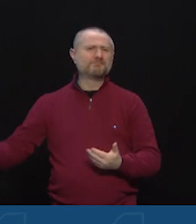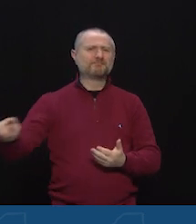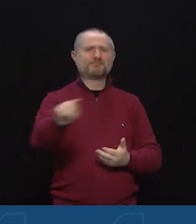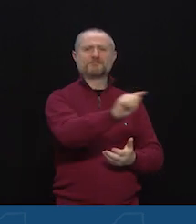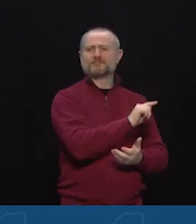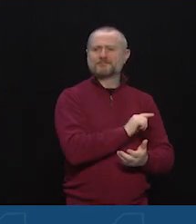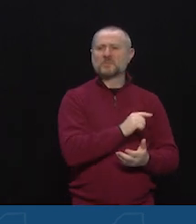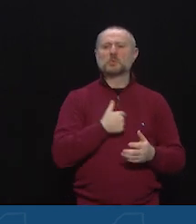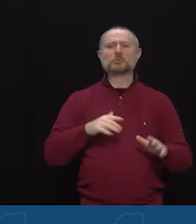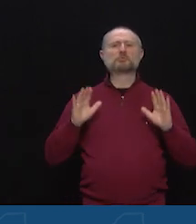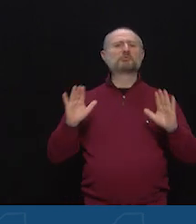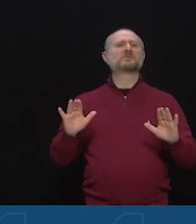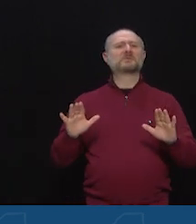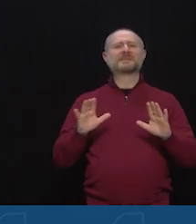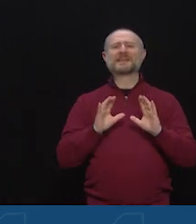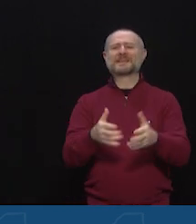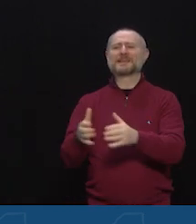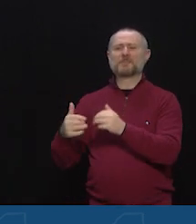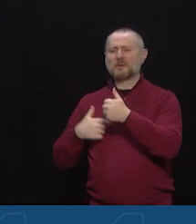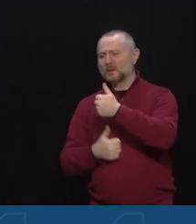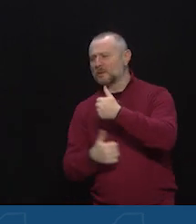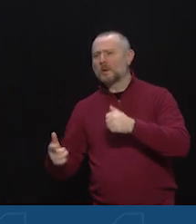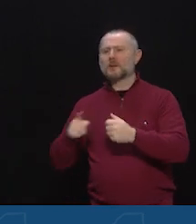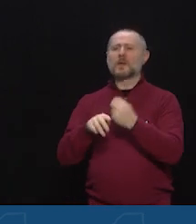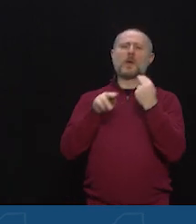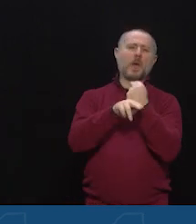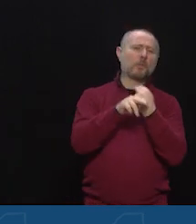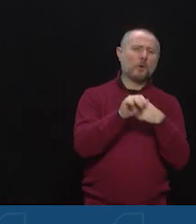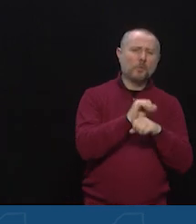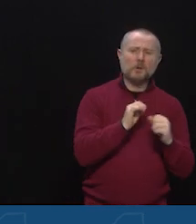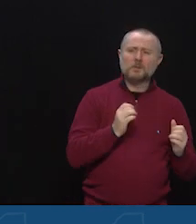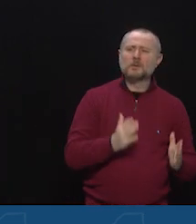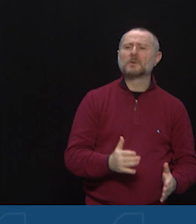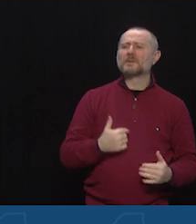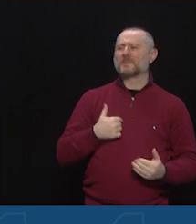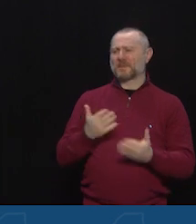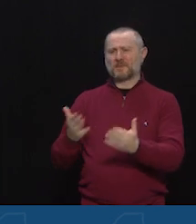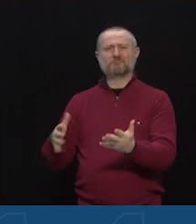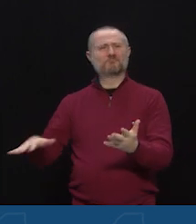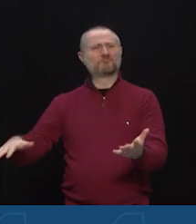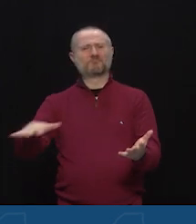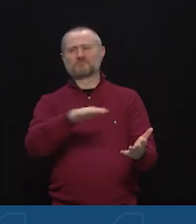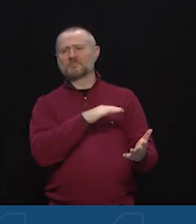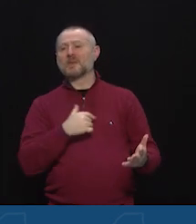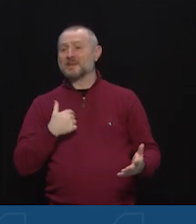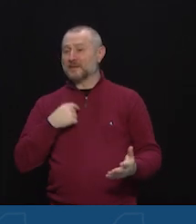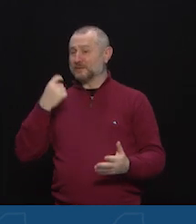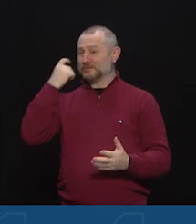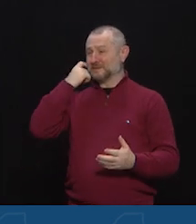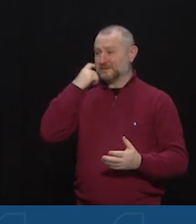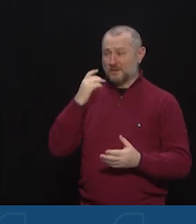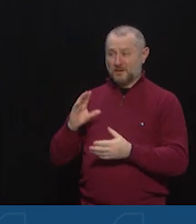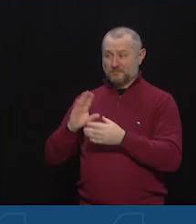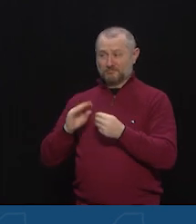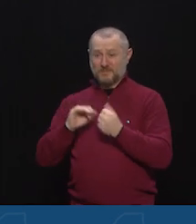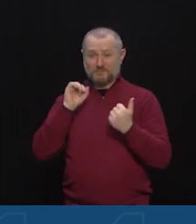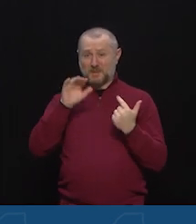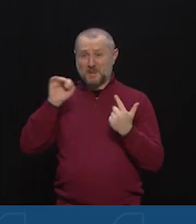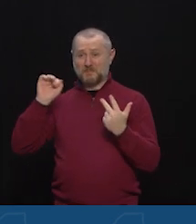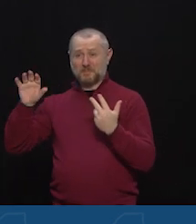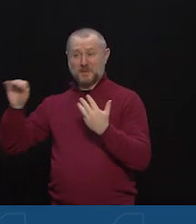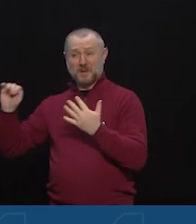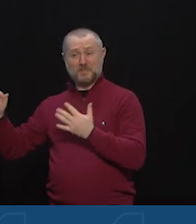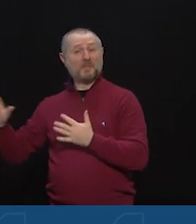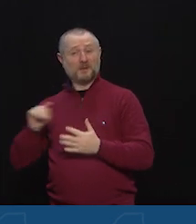county teams and highway crews. Whatever you need, we are there for you. But in light of everything you've heard from these experts, that is why I'm taking